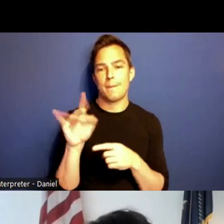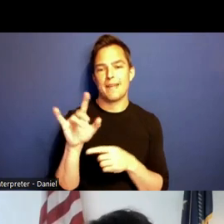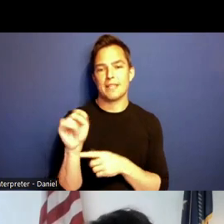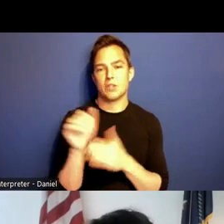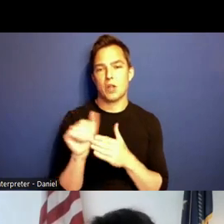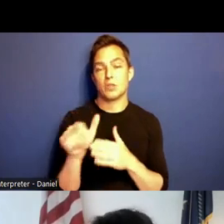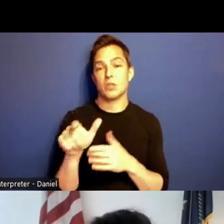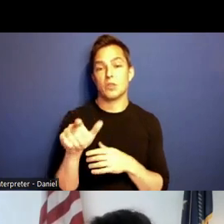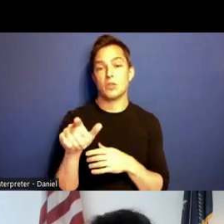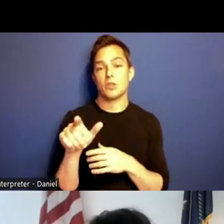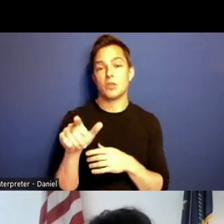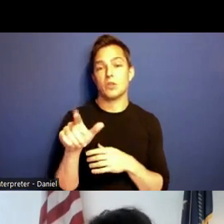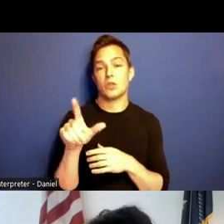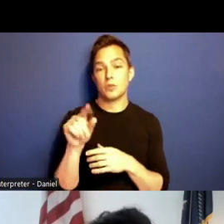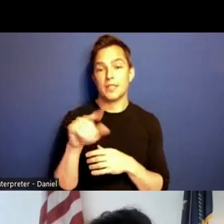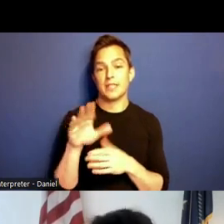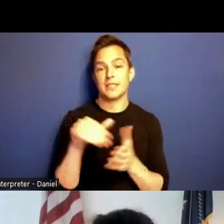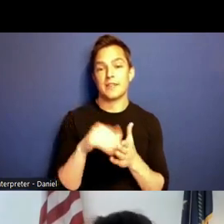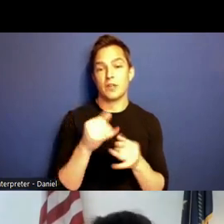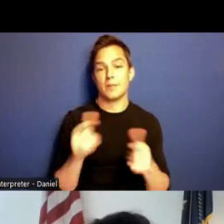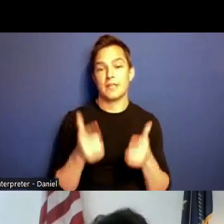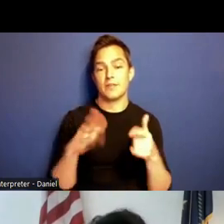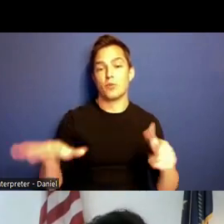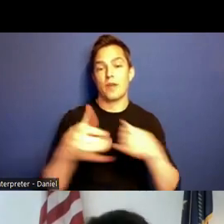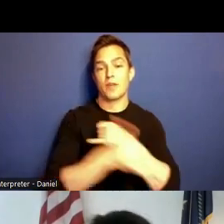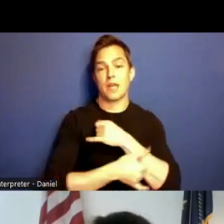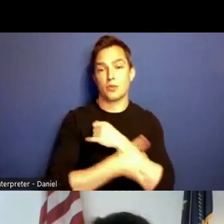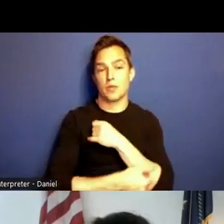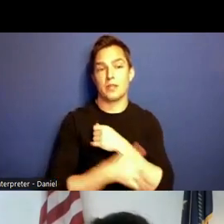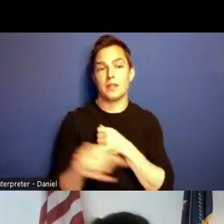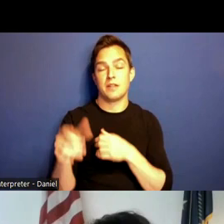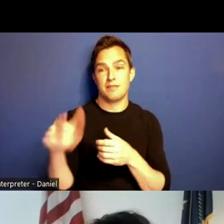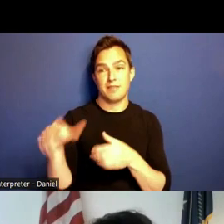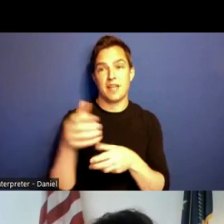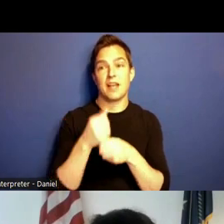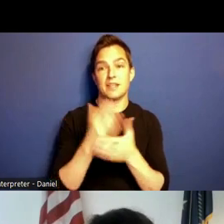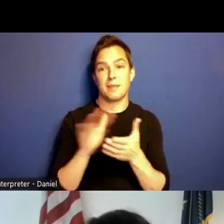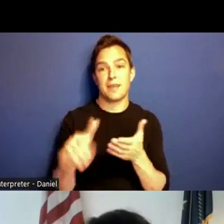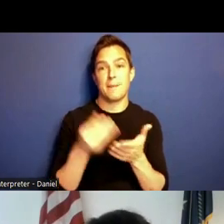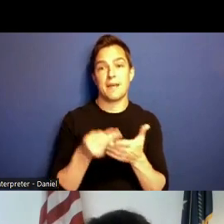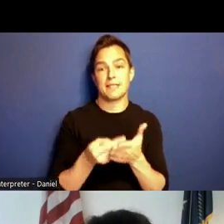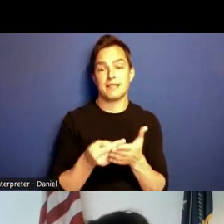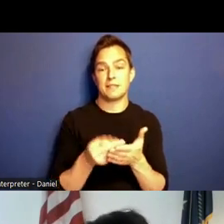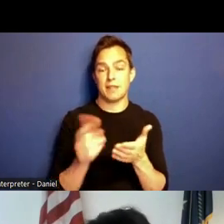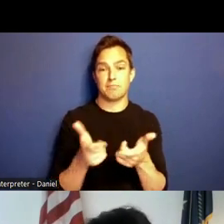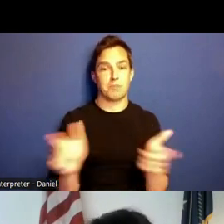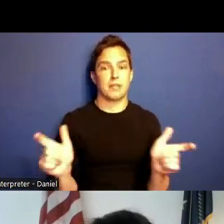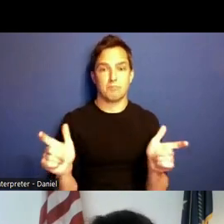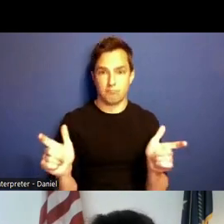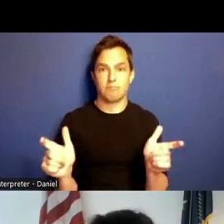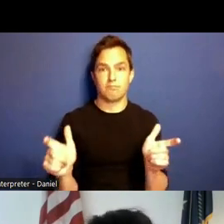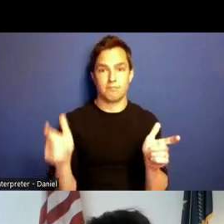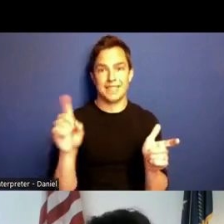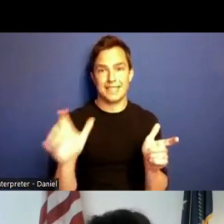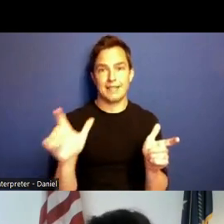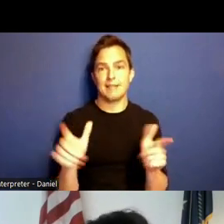20 Centers for Independent Living across the country got some of that money. That is a big thing. It's a big deal. And I